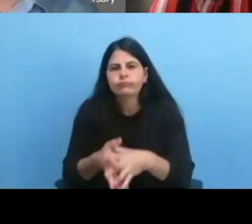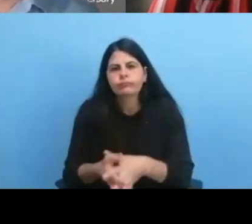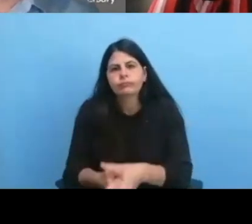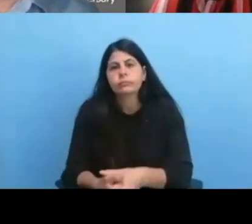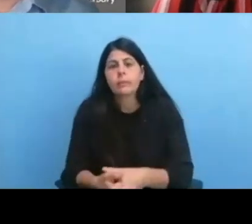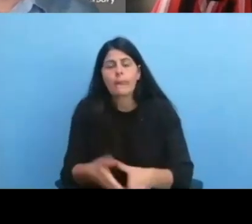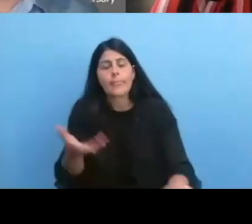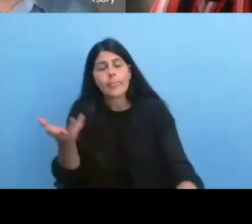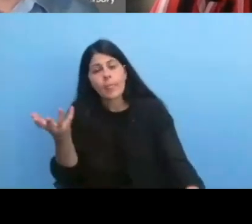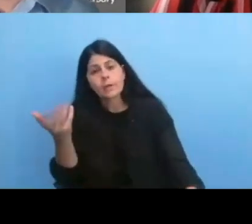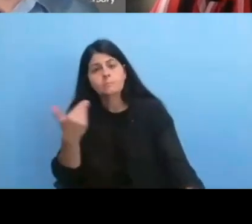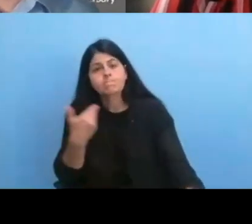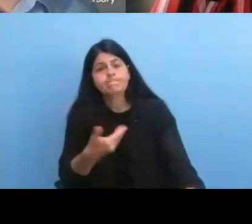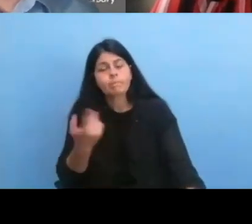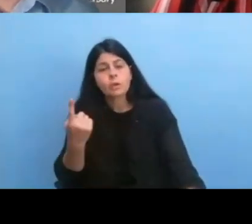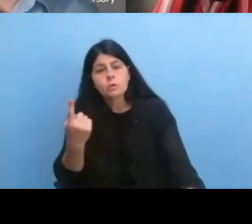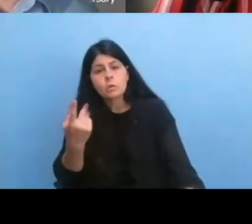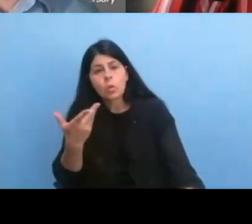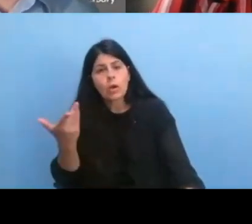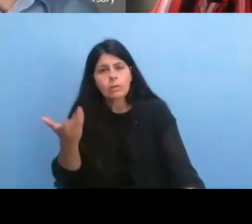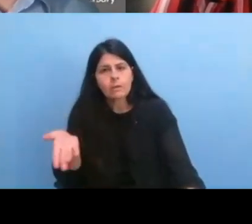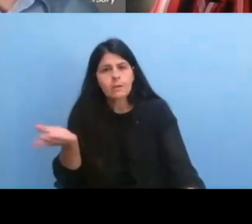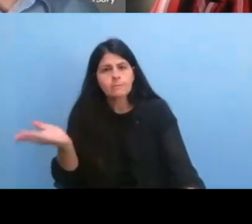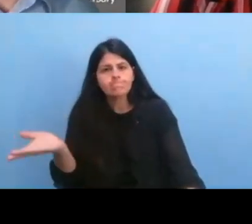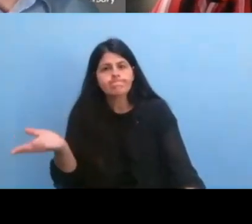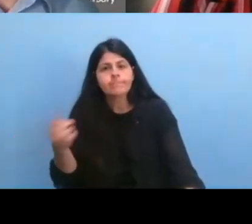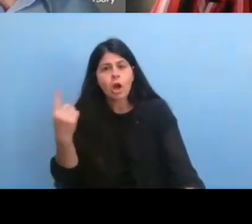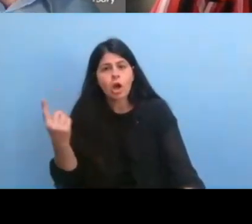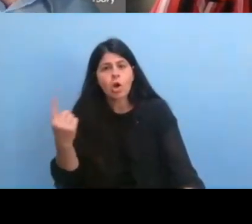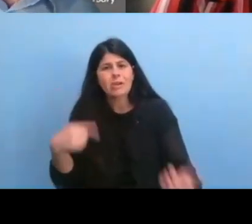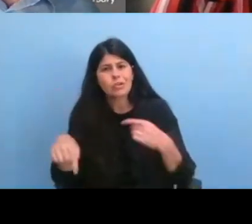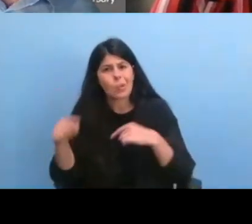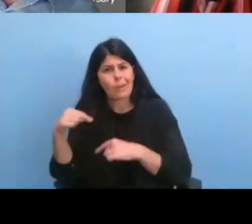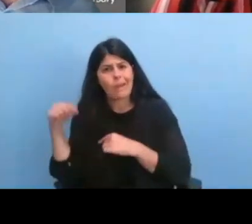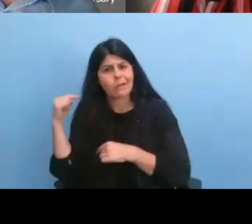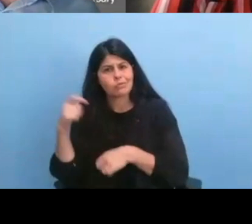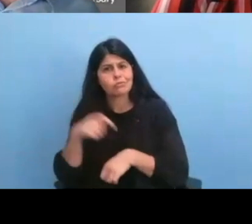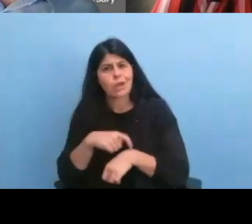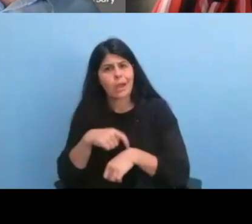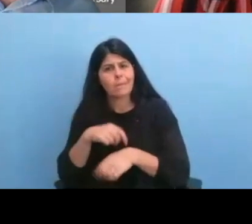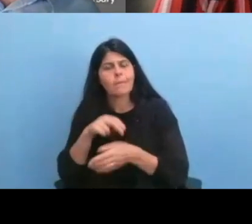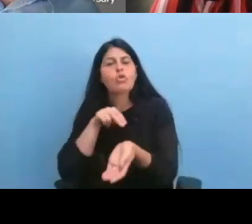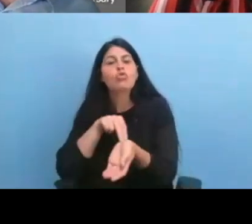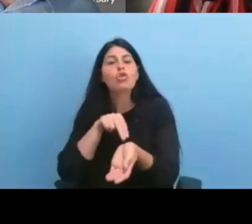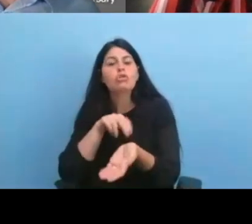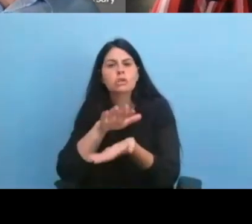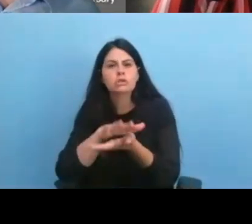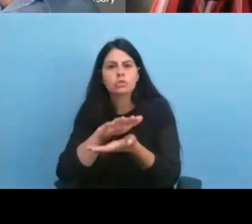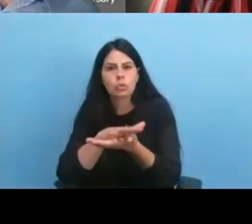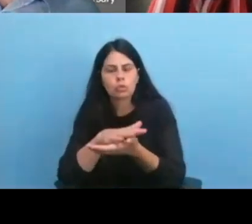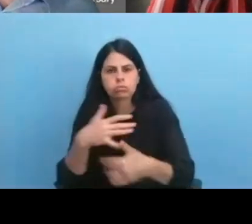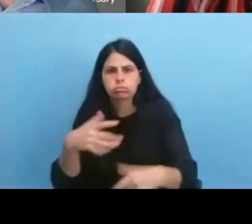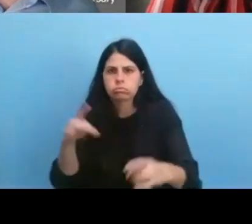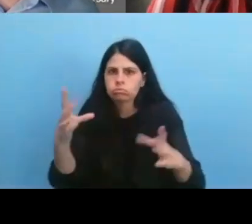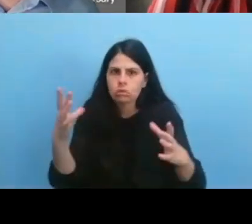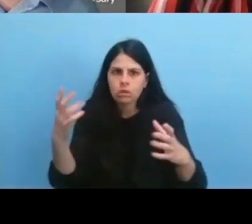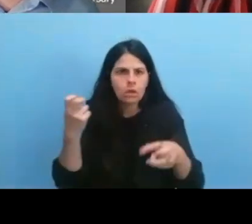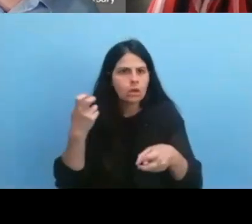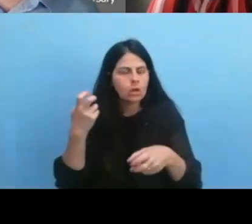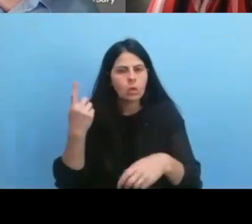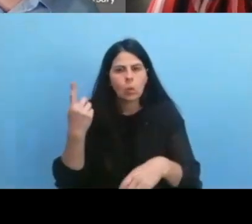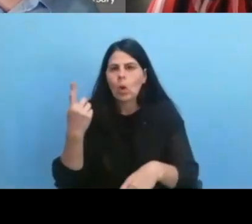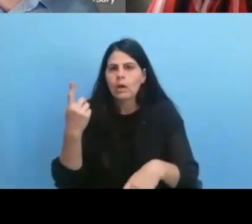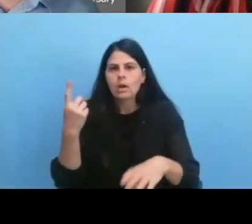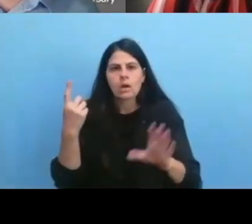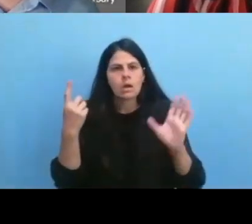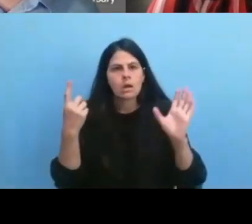So one of the things I always like go back to is like nursing school was one of the hardest, like I